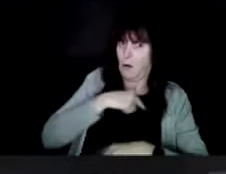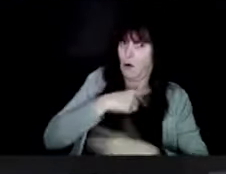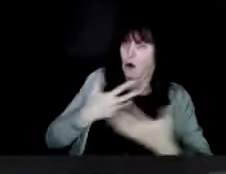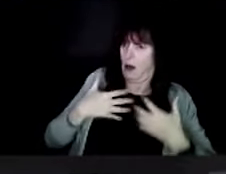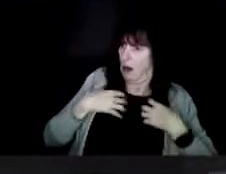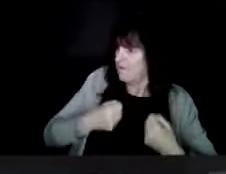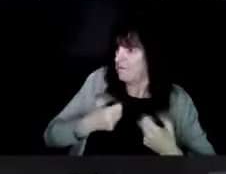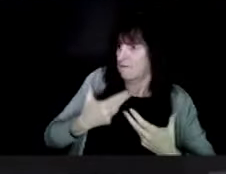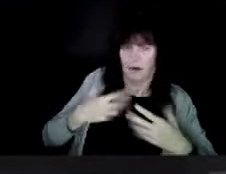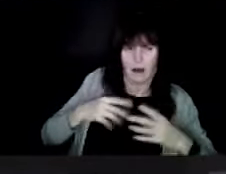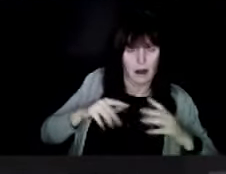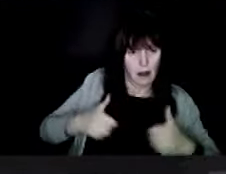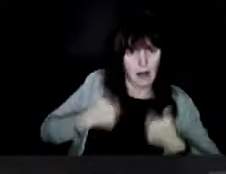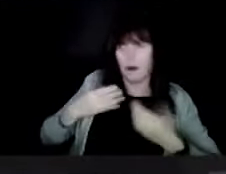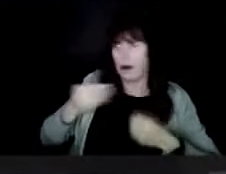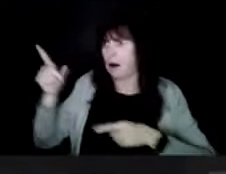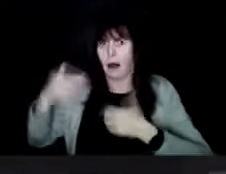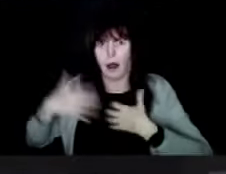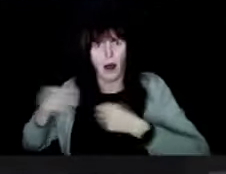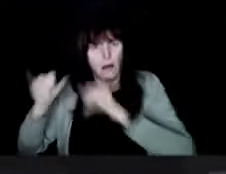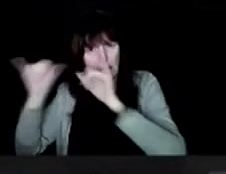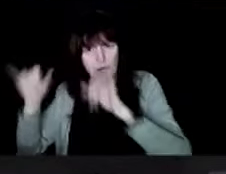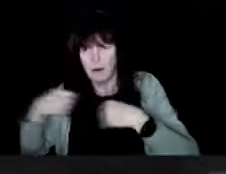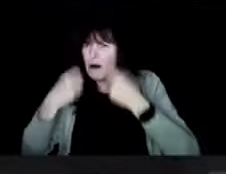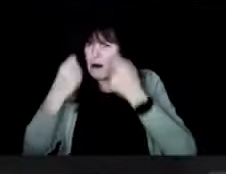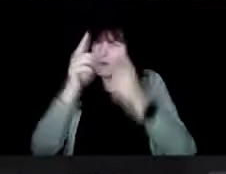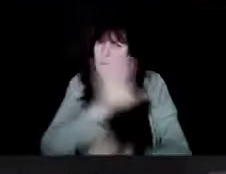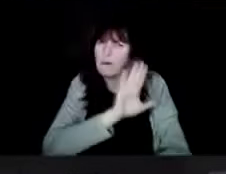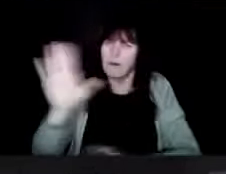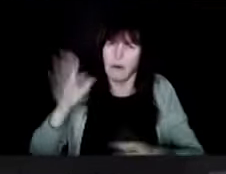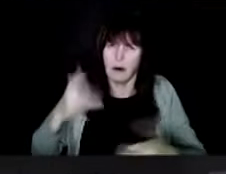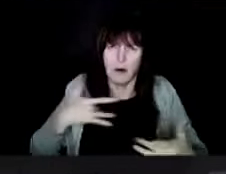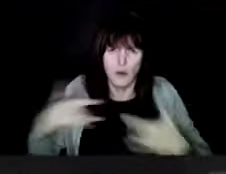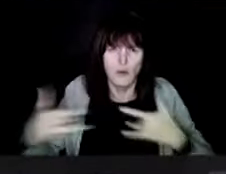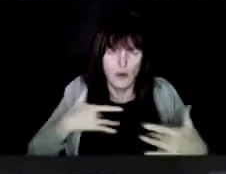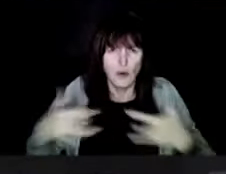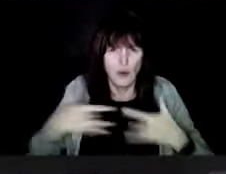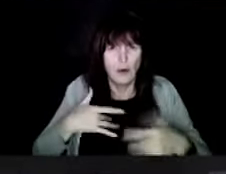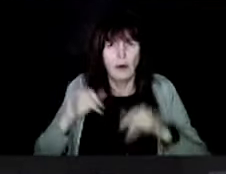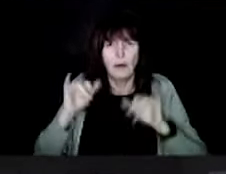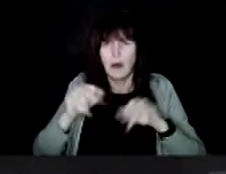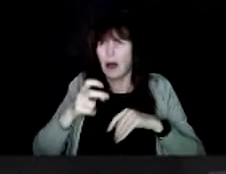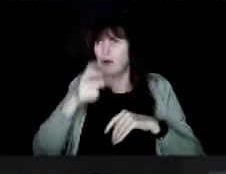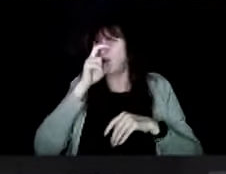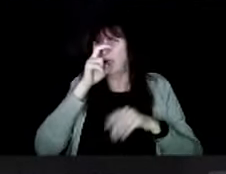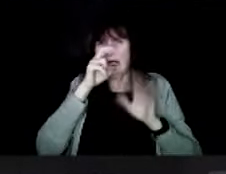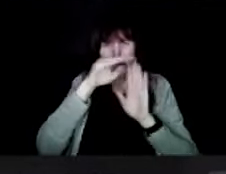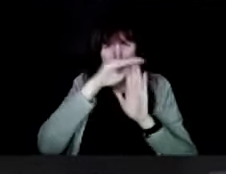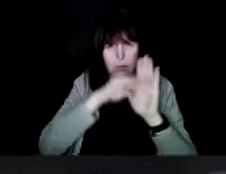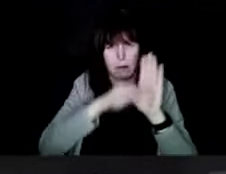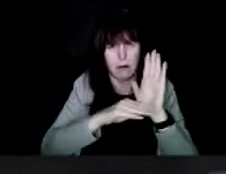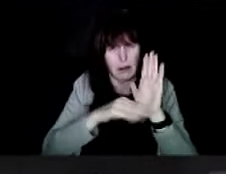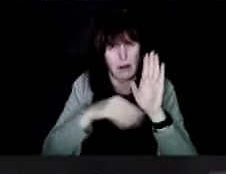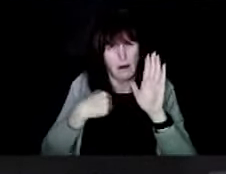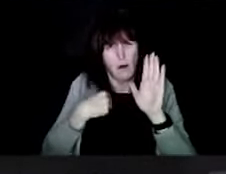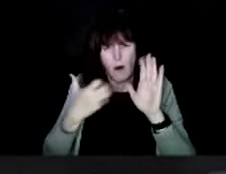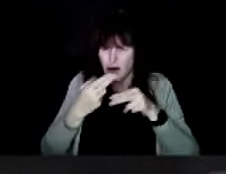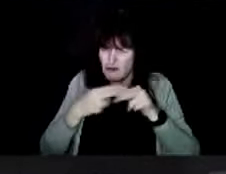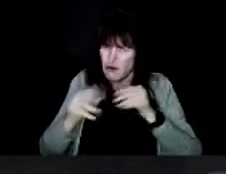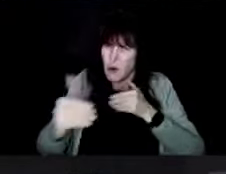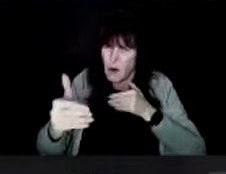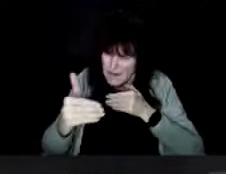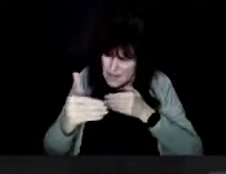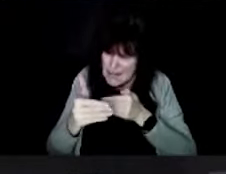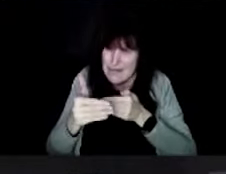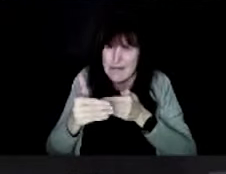our conviction that we want these to be as short as possible to only protect the health system so that we can provide care to